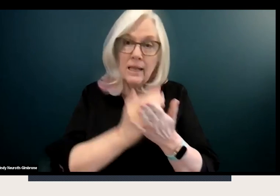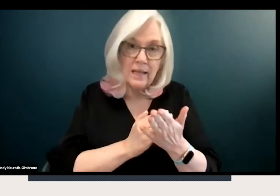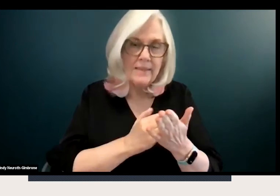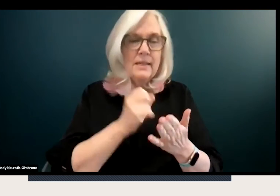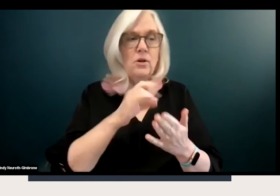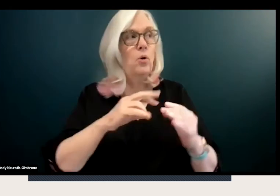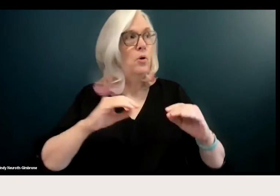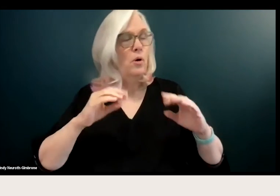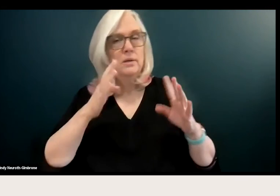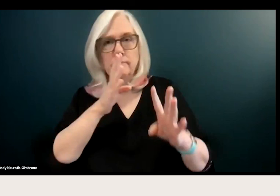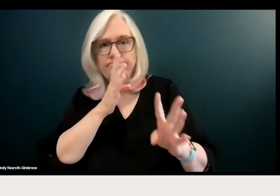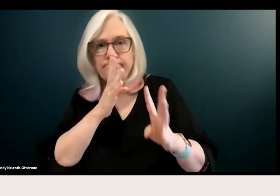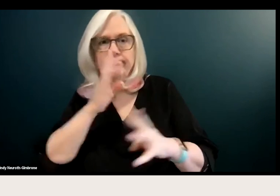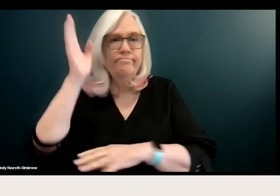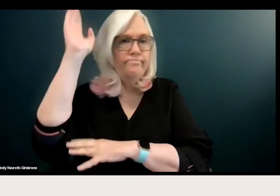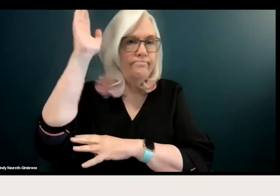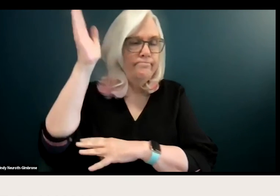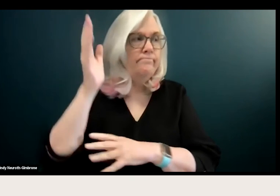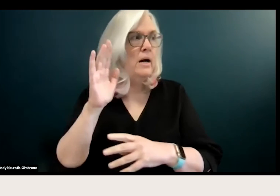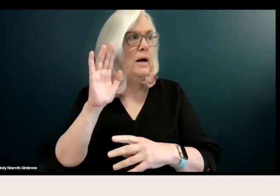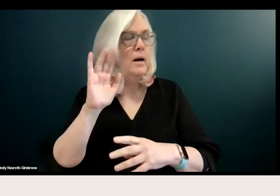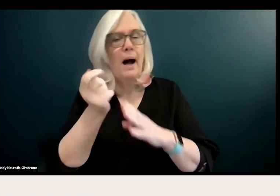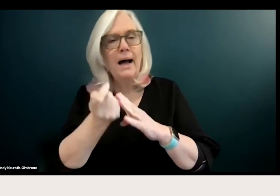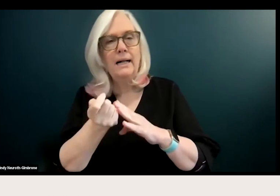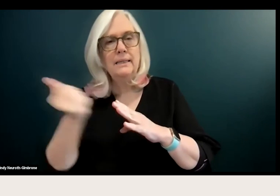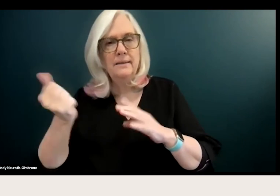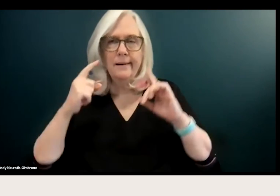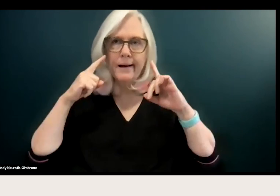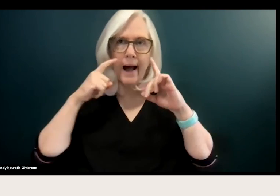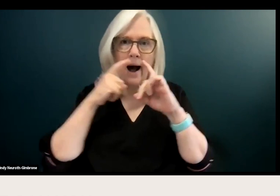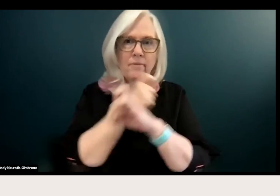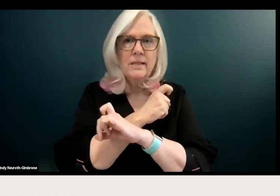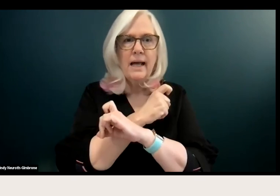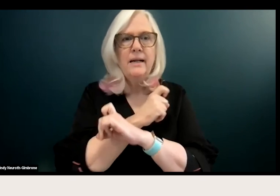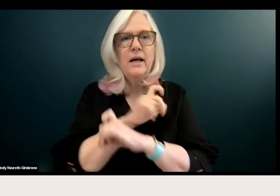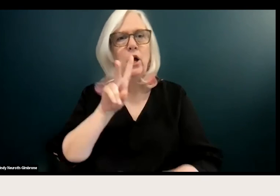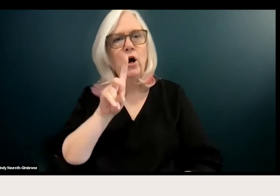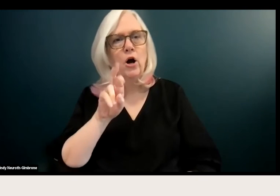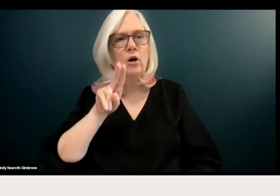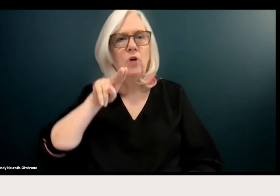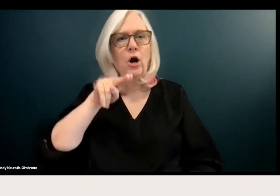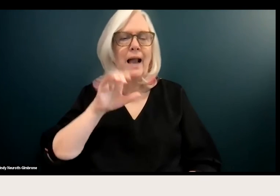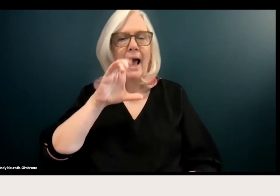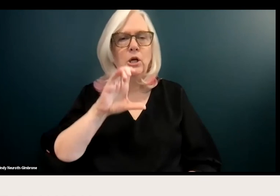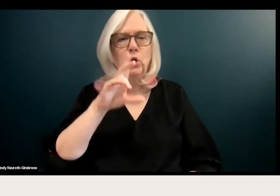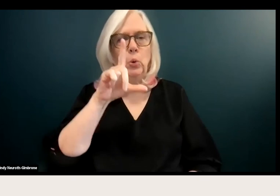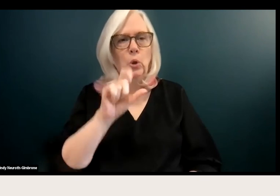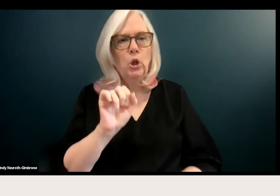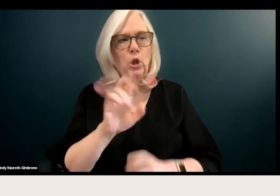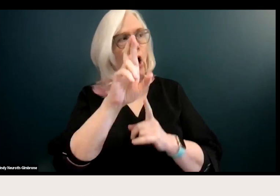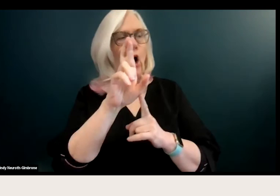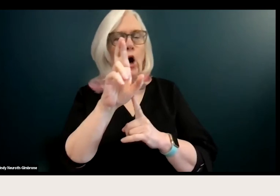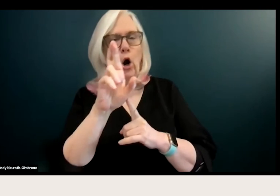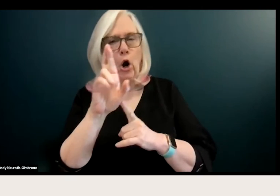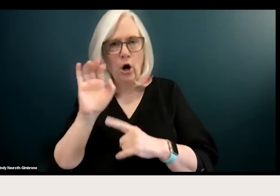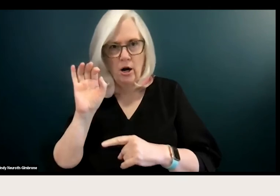by eliminating convoluted vernacular, which is deliberately convoluting